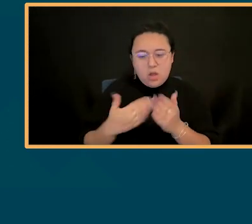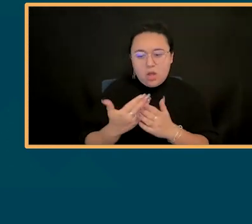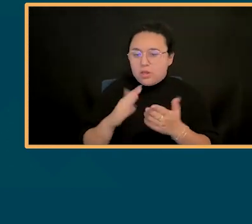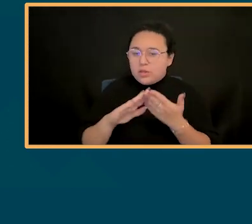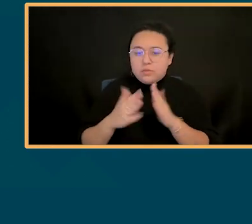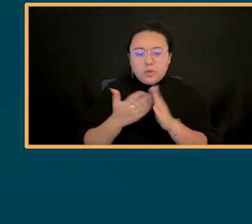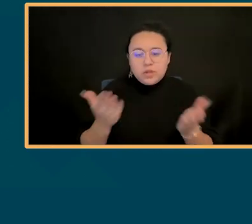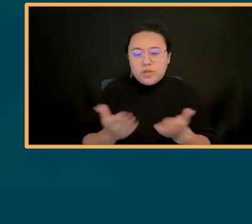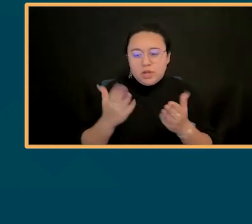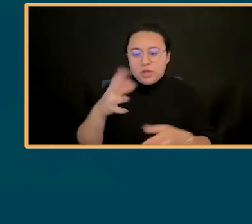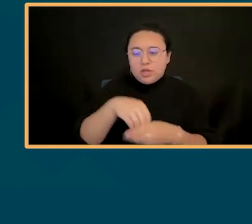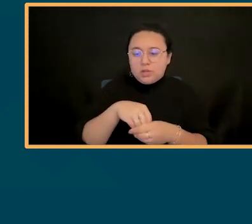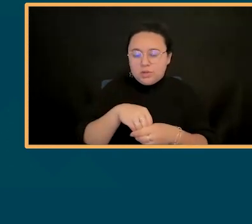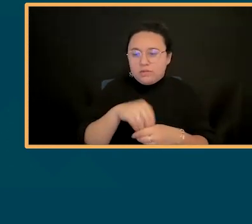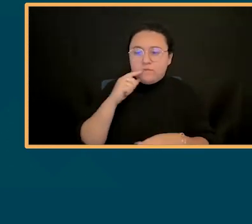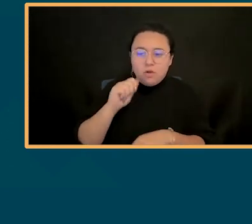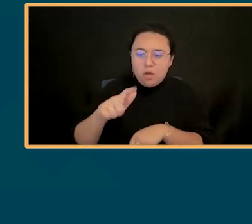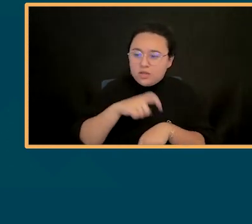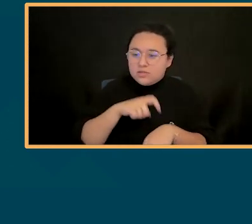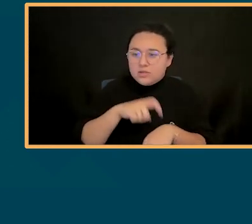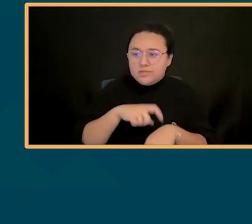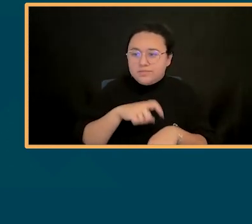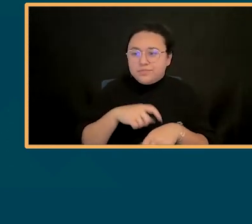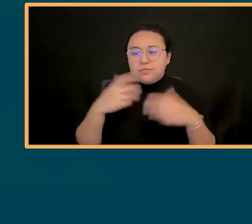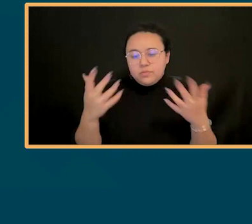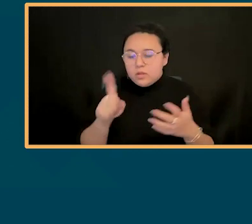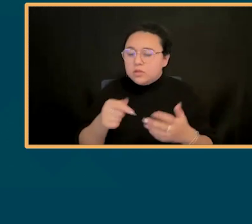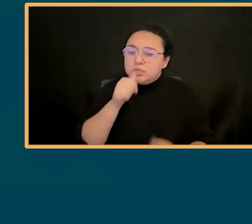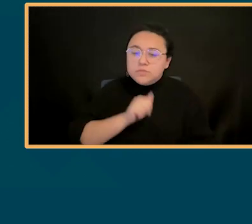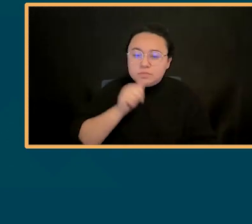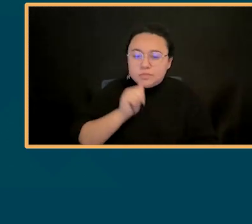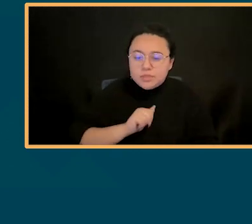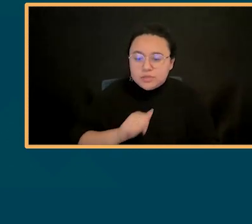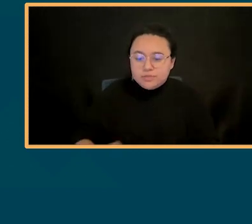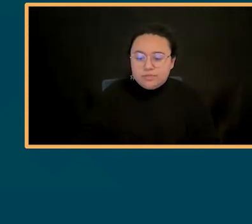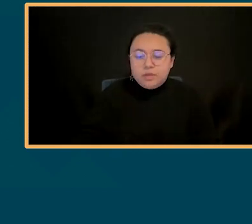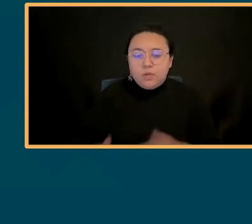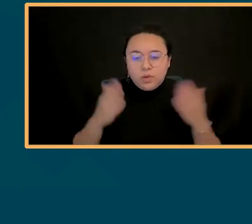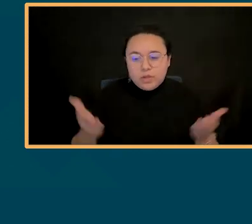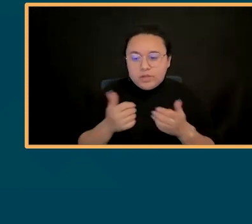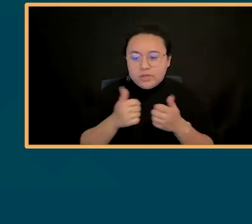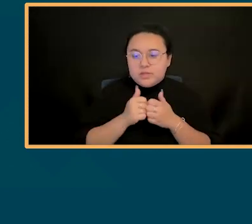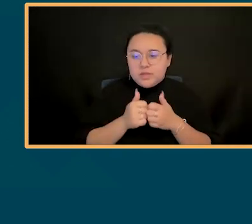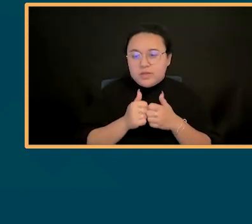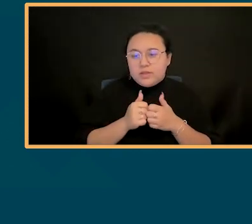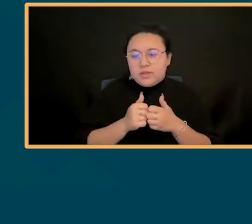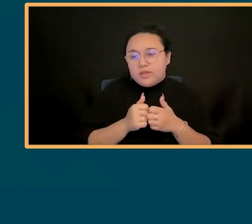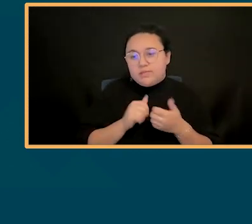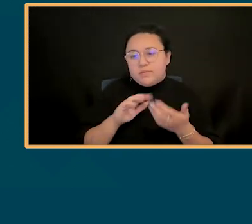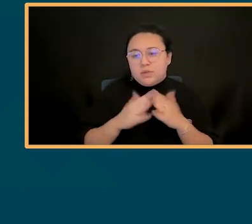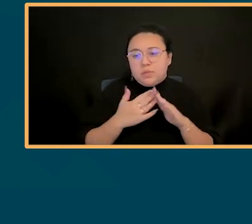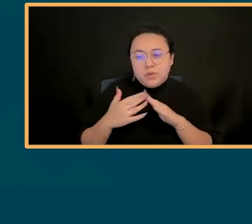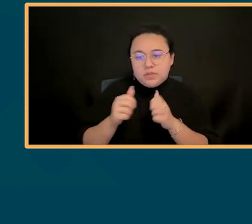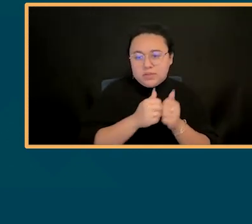is included at all times, but just be patient. We all are here to be a community